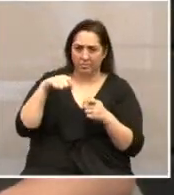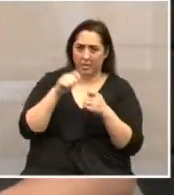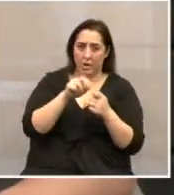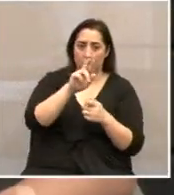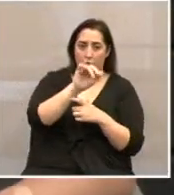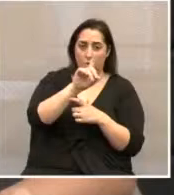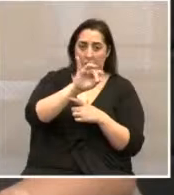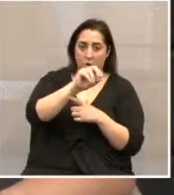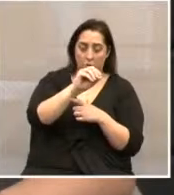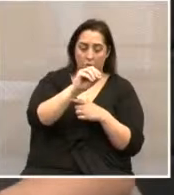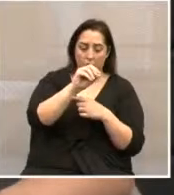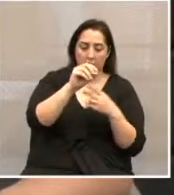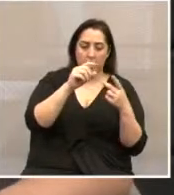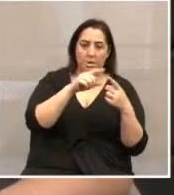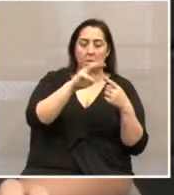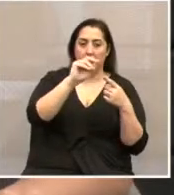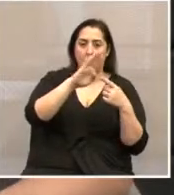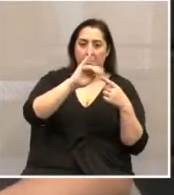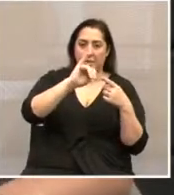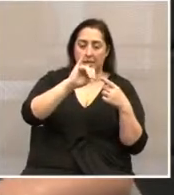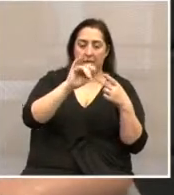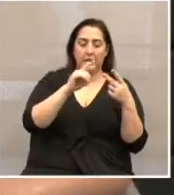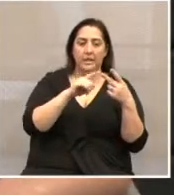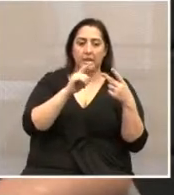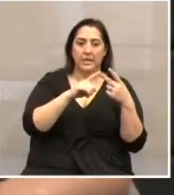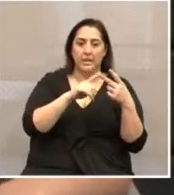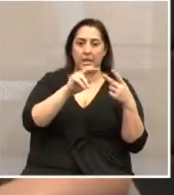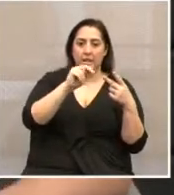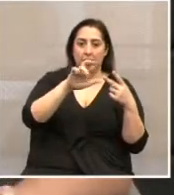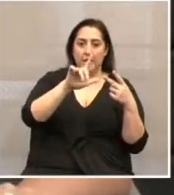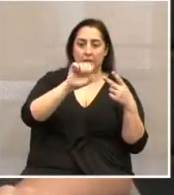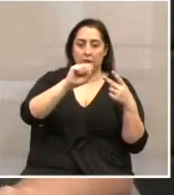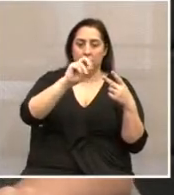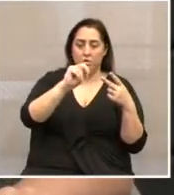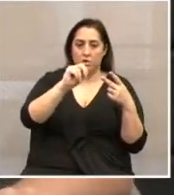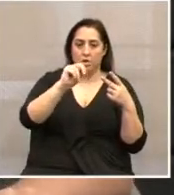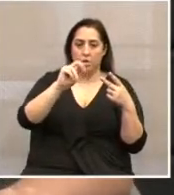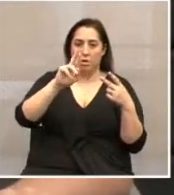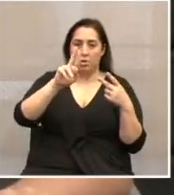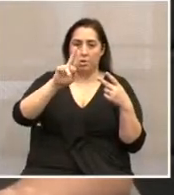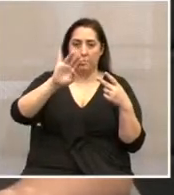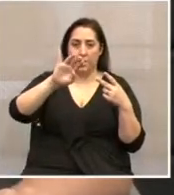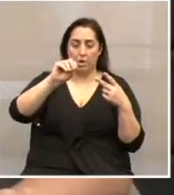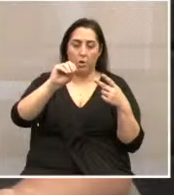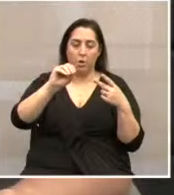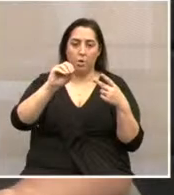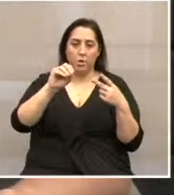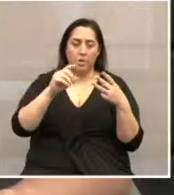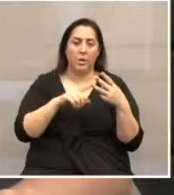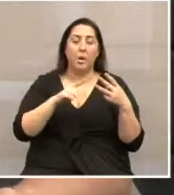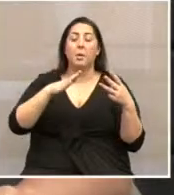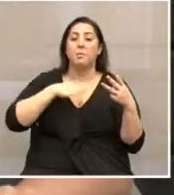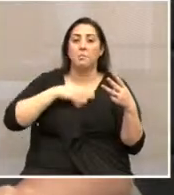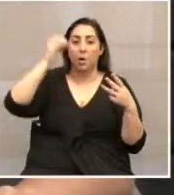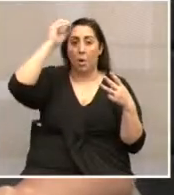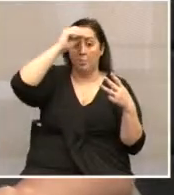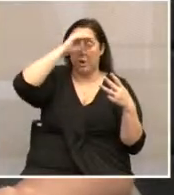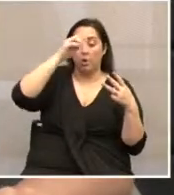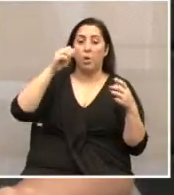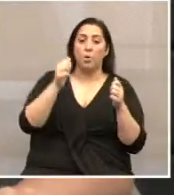Radio Mambí, Nelson Rubio and Rodrigo Duran, En Mi Opinión with Lourdes de